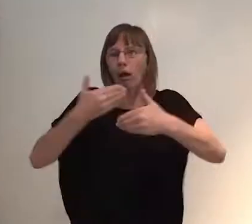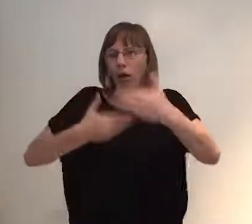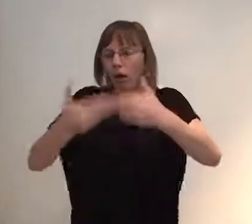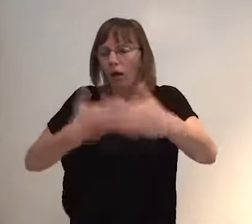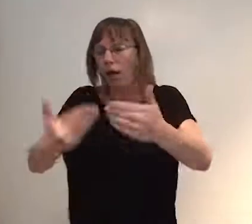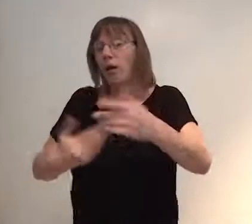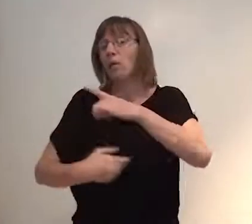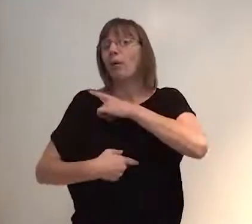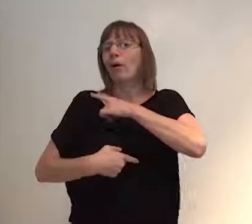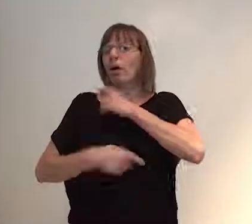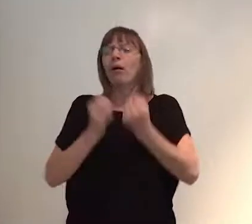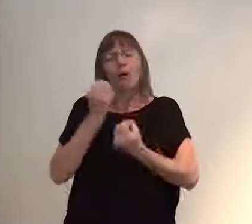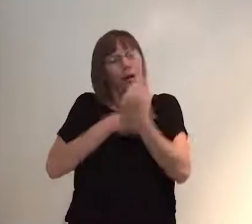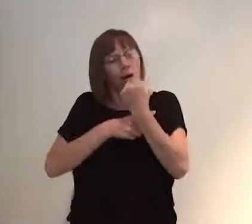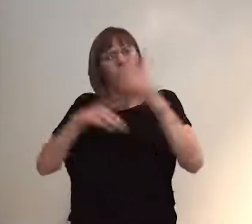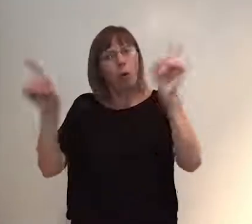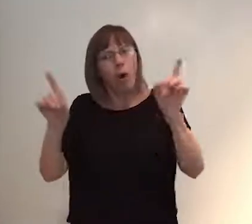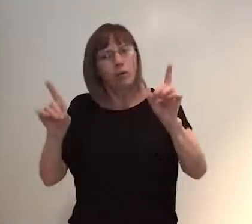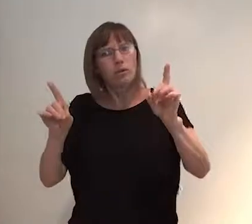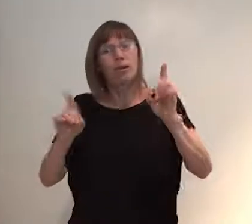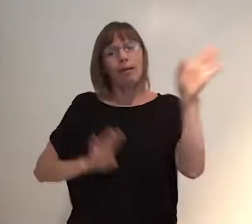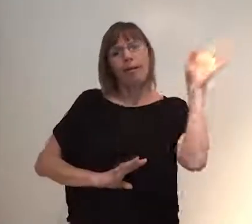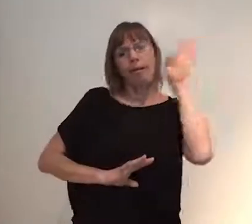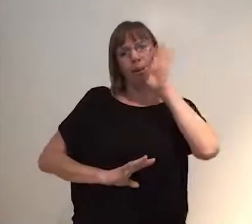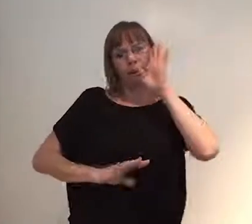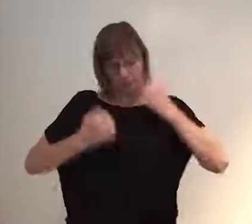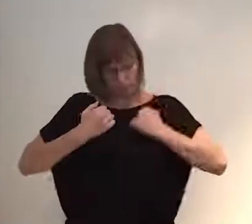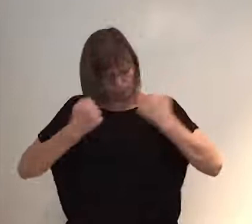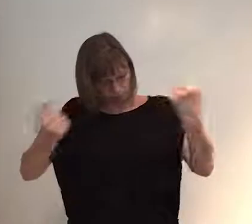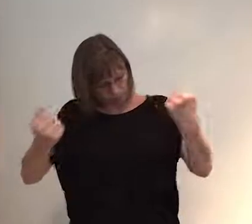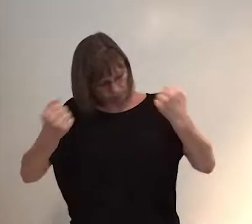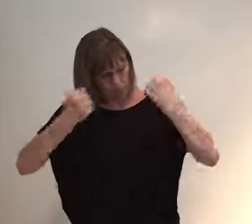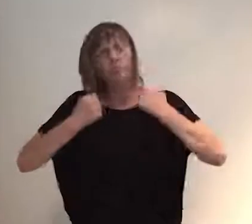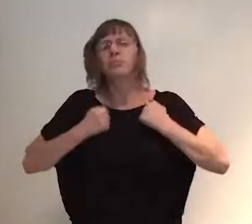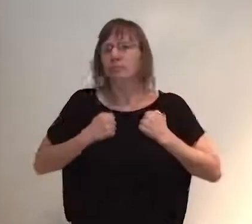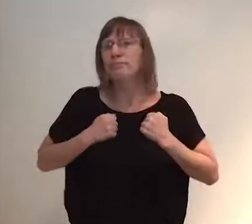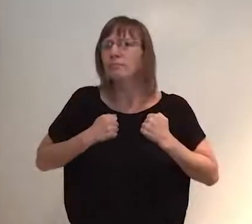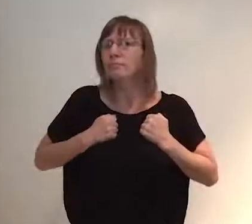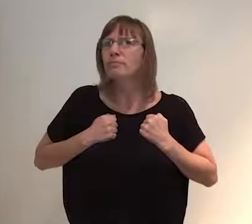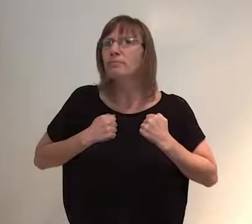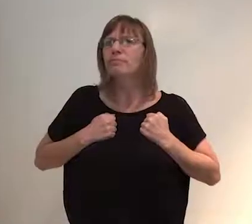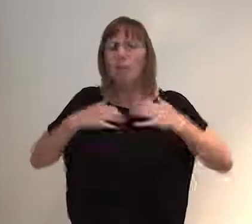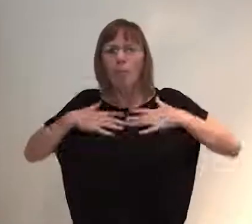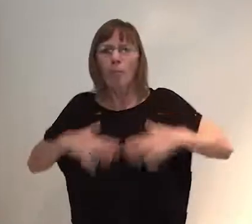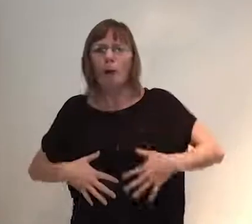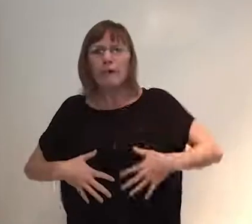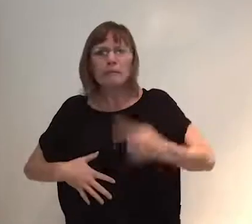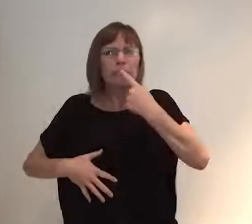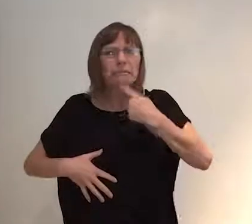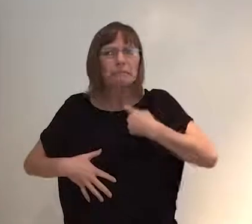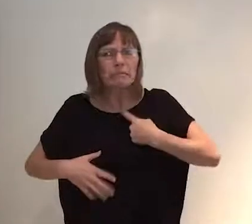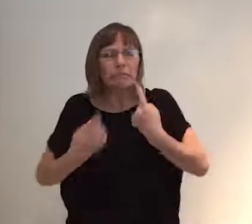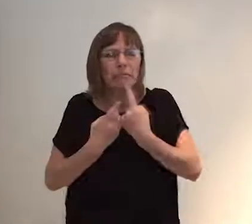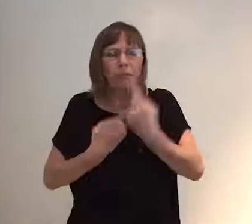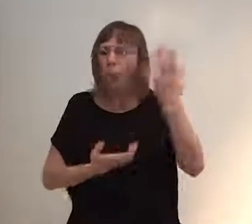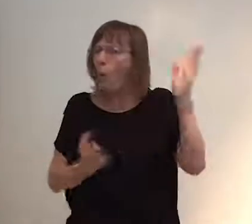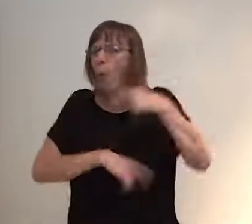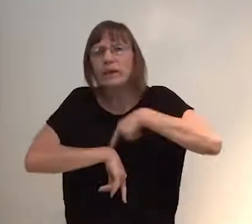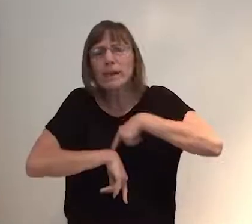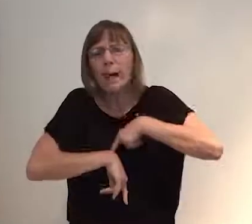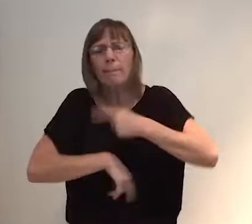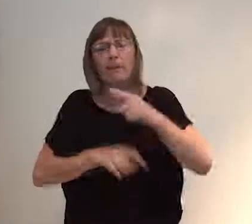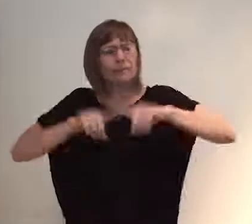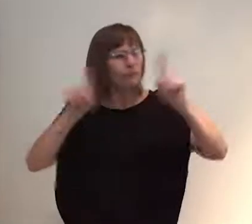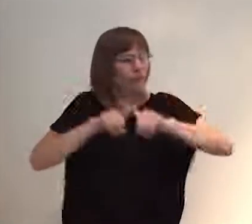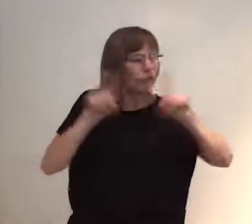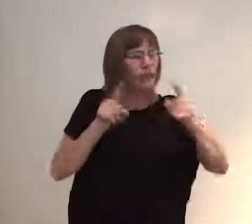practice. It gives us a chance to just listen to our bodies. You know, our bodies send us these messages. They give